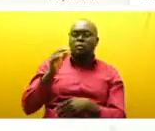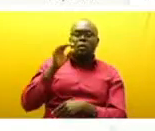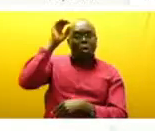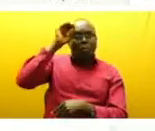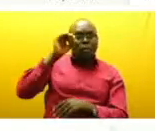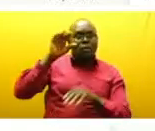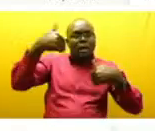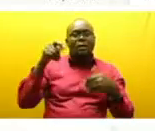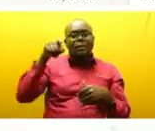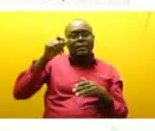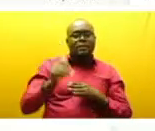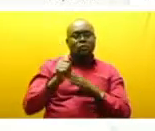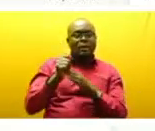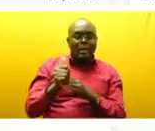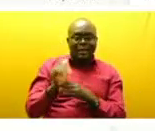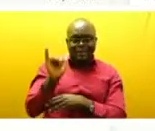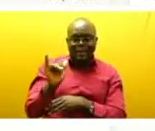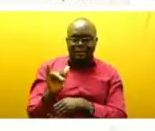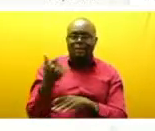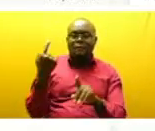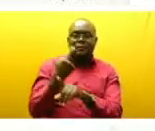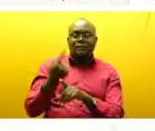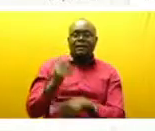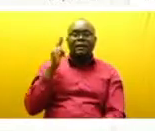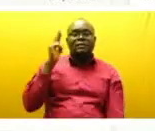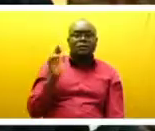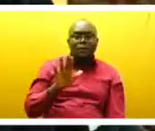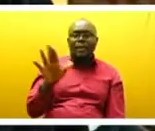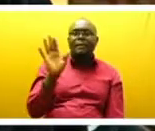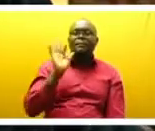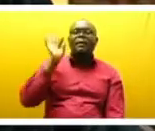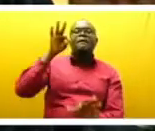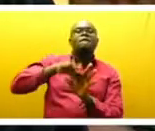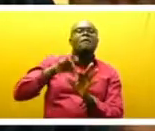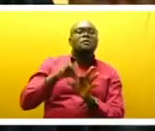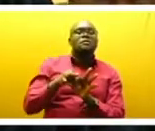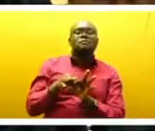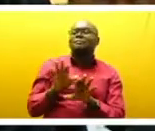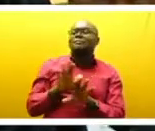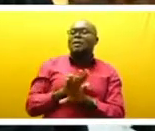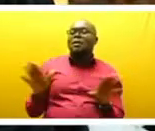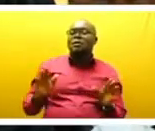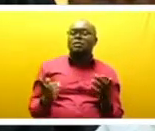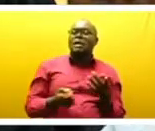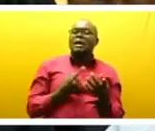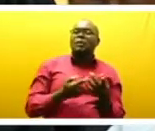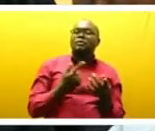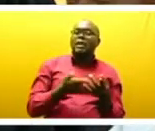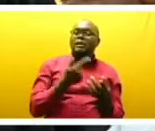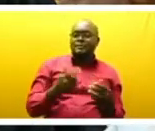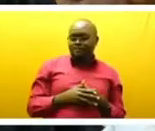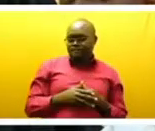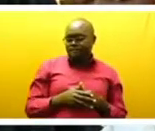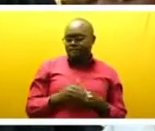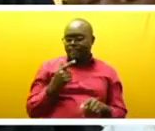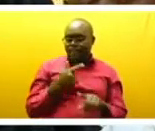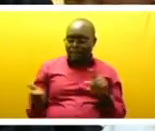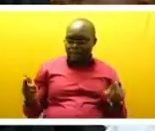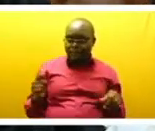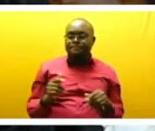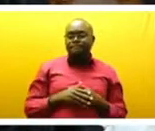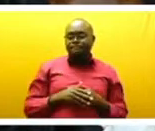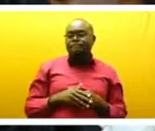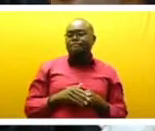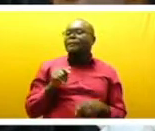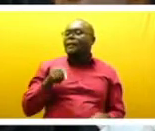led, but for various reasons their vote was not counted. But the fact that